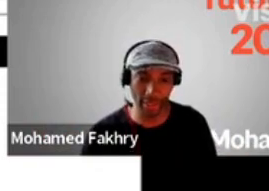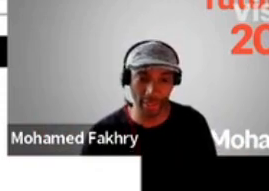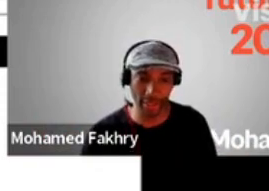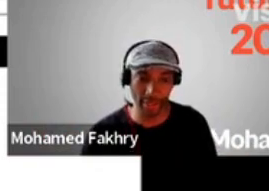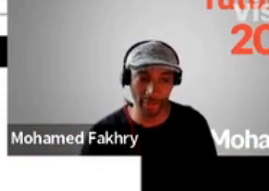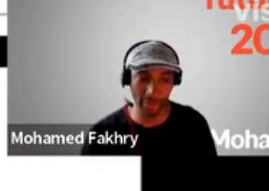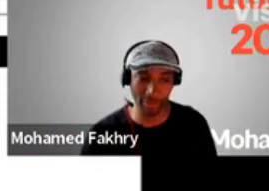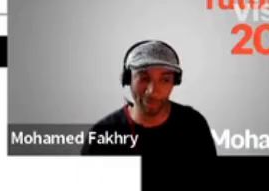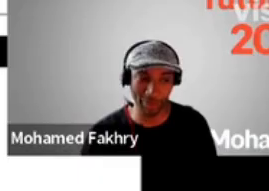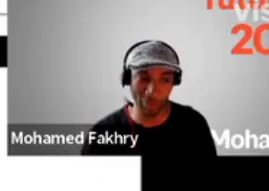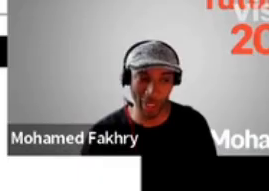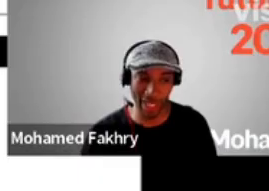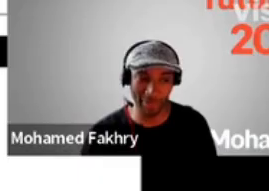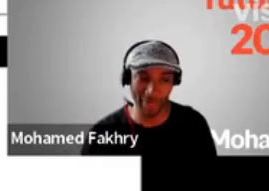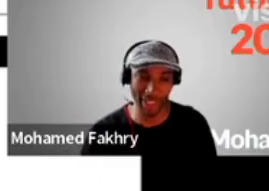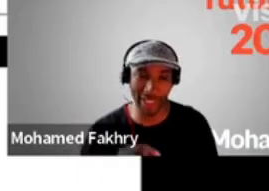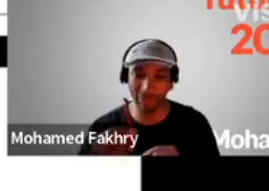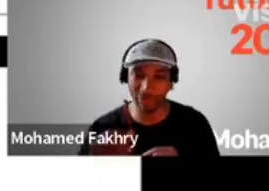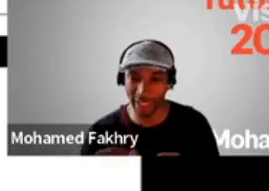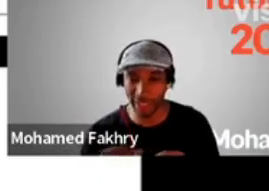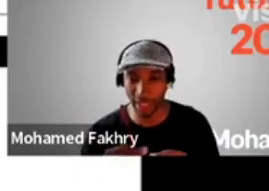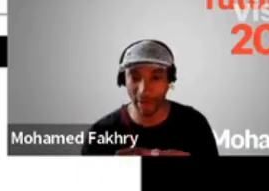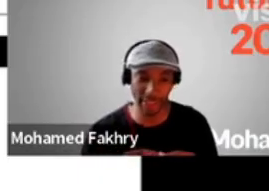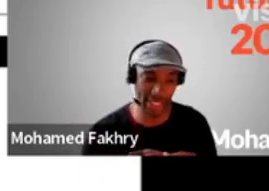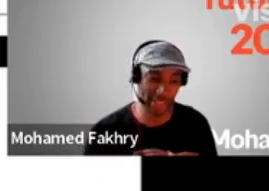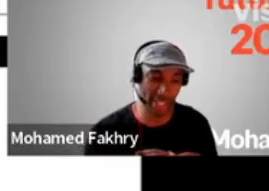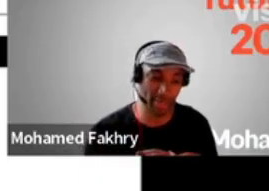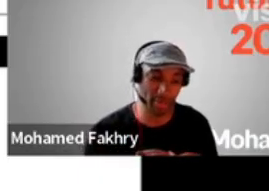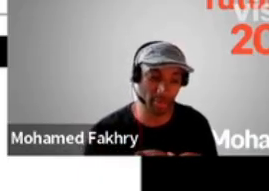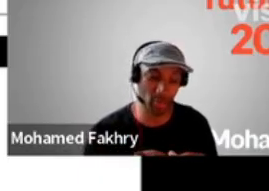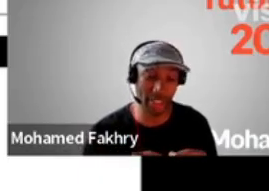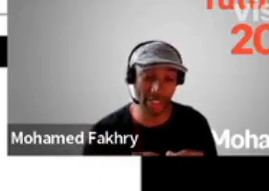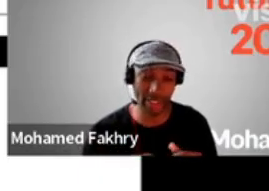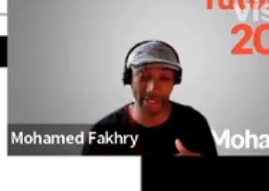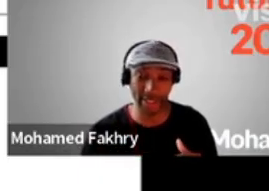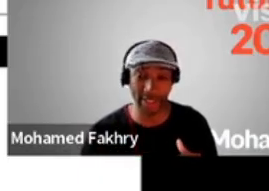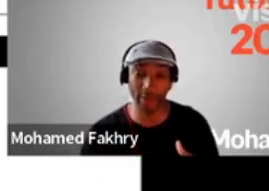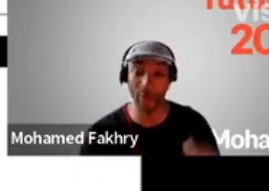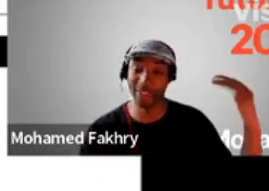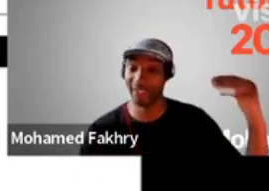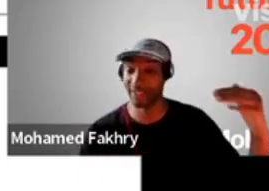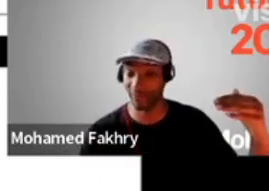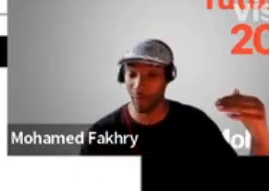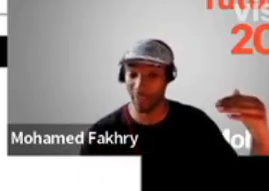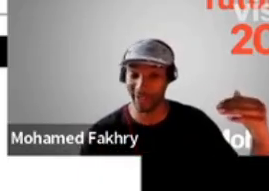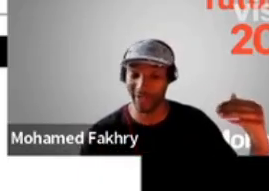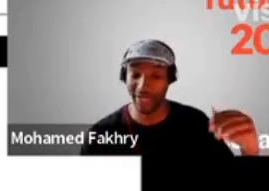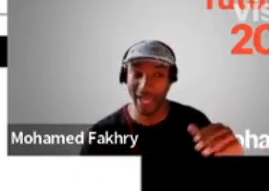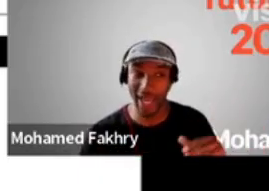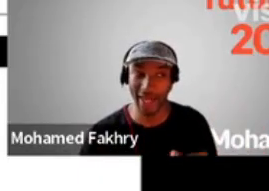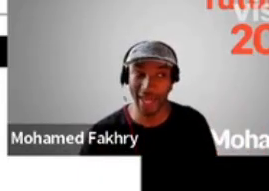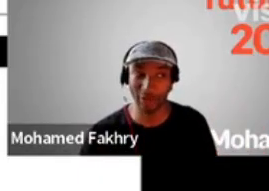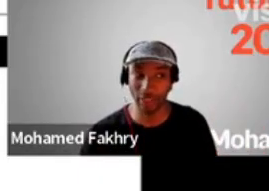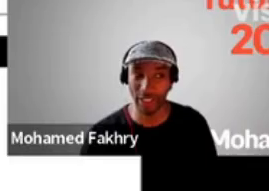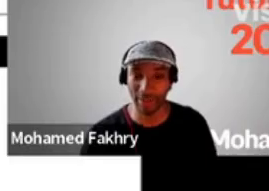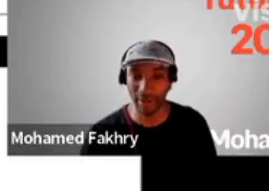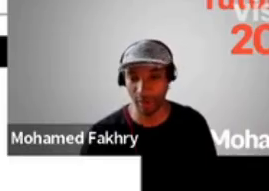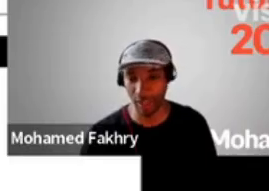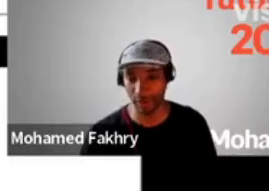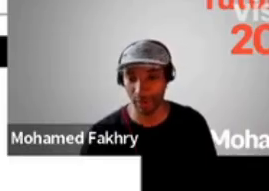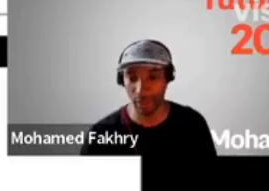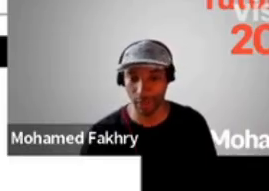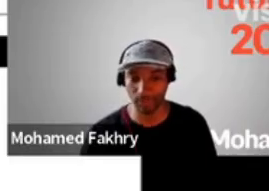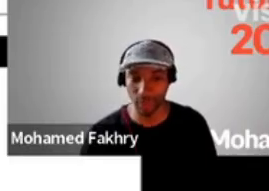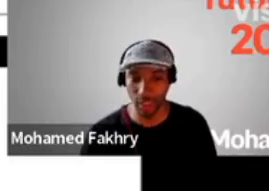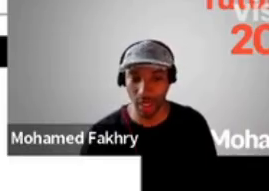then well, I mean, he got frustrated about an assignment, but what he did is he raised his voice, and I told him, all